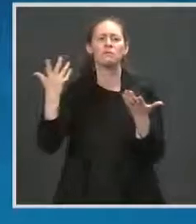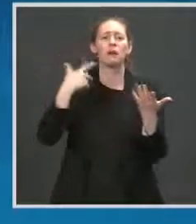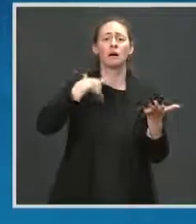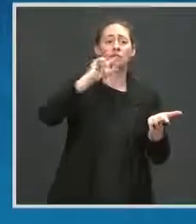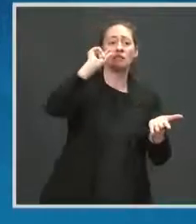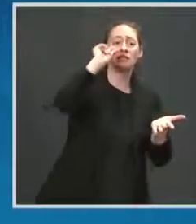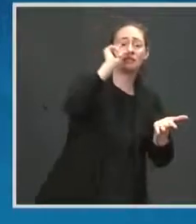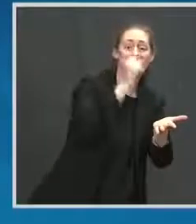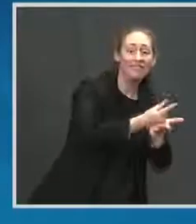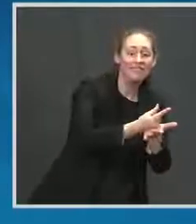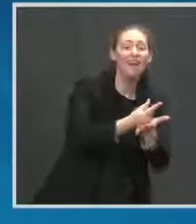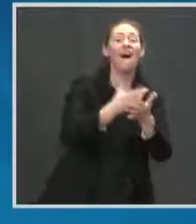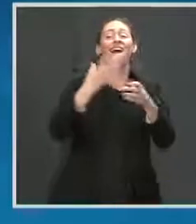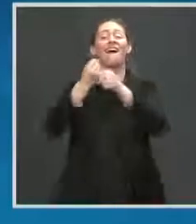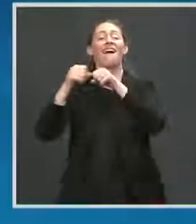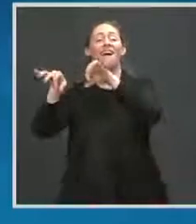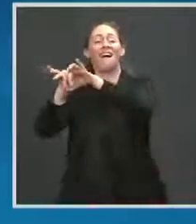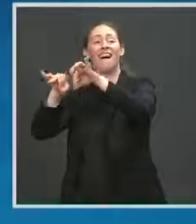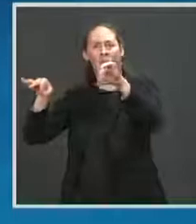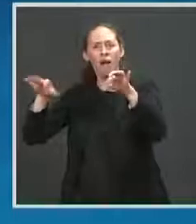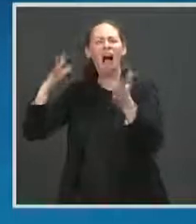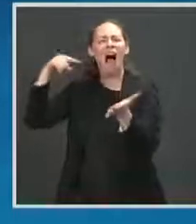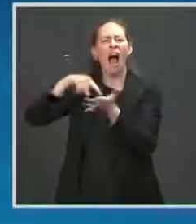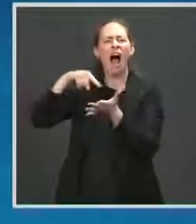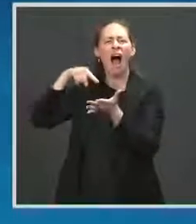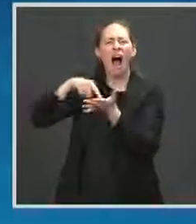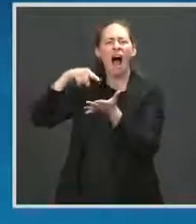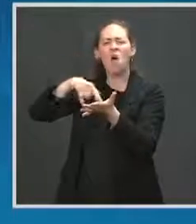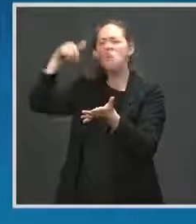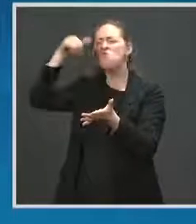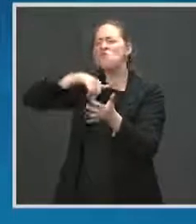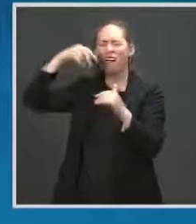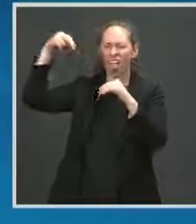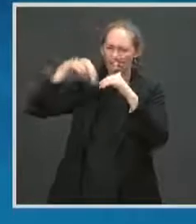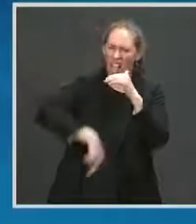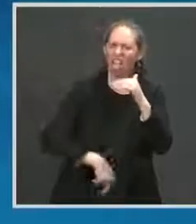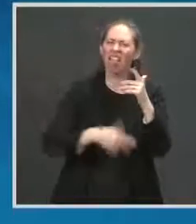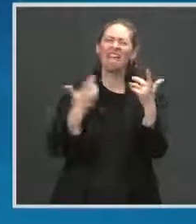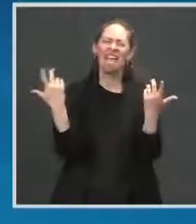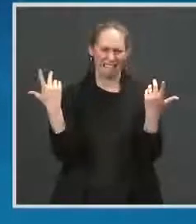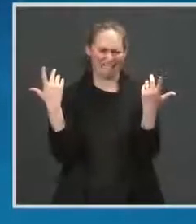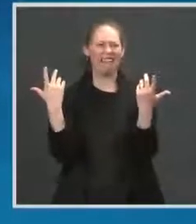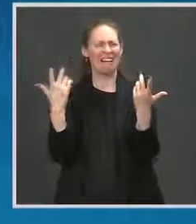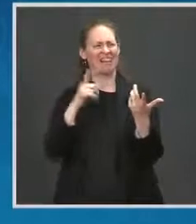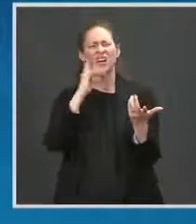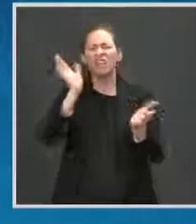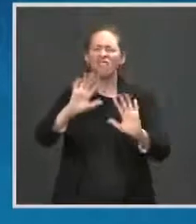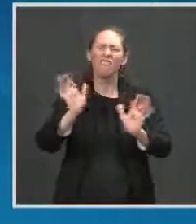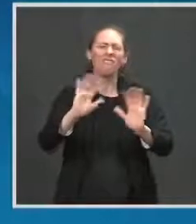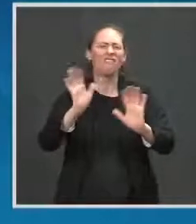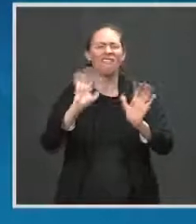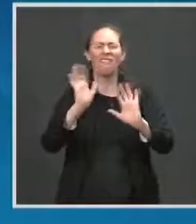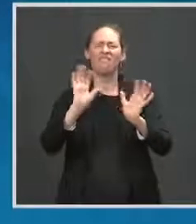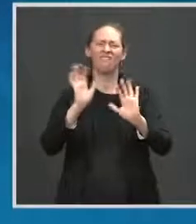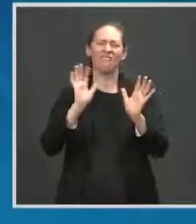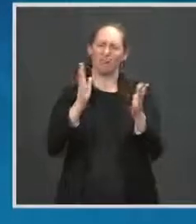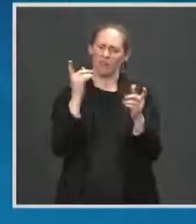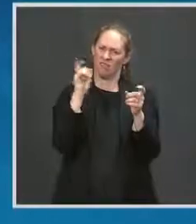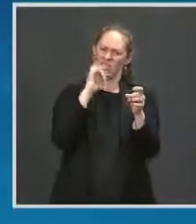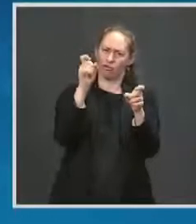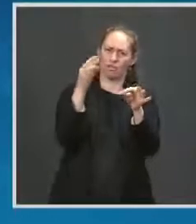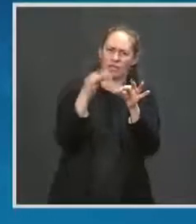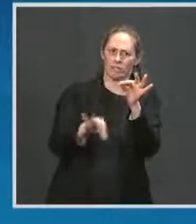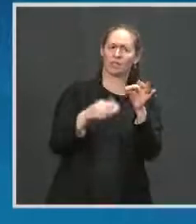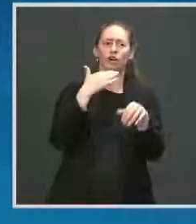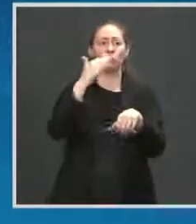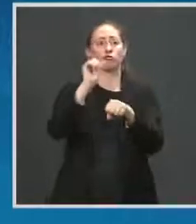simple. A good job allows people the freedom to build the life you want, to reach as high